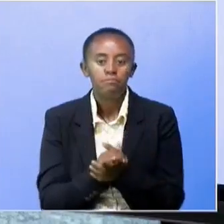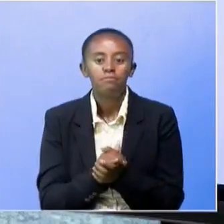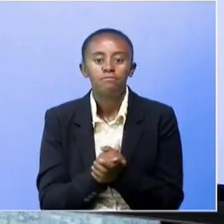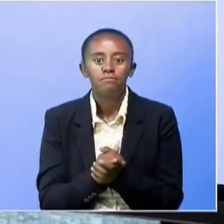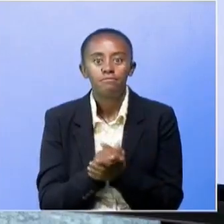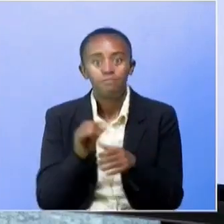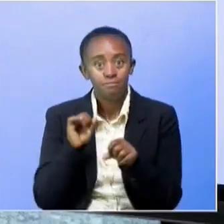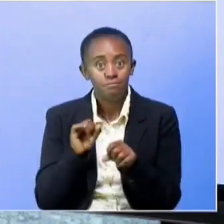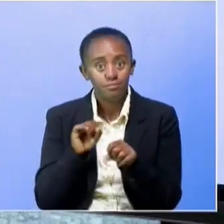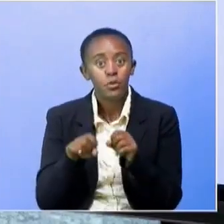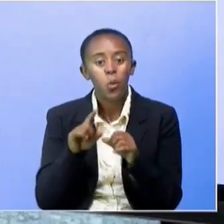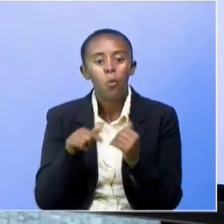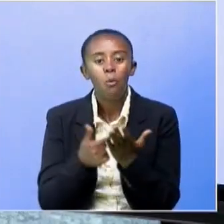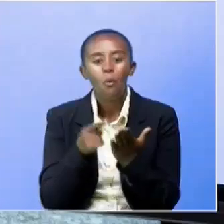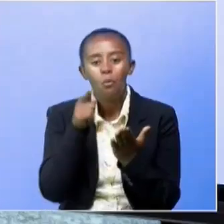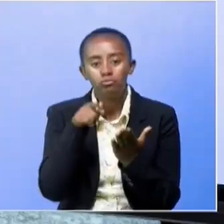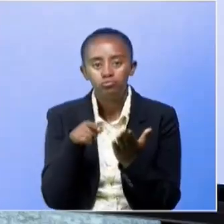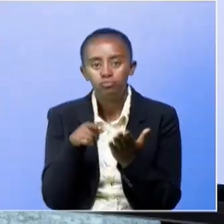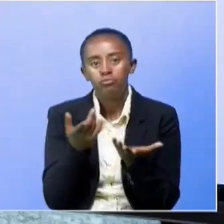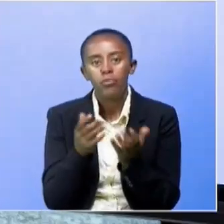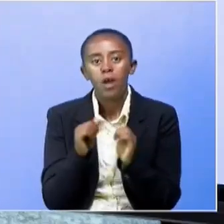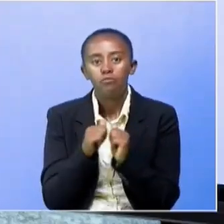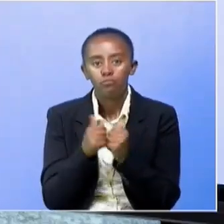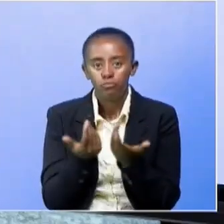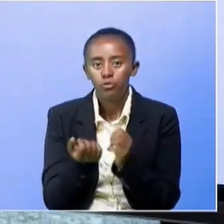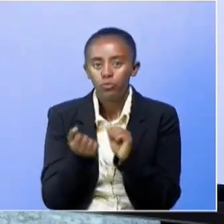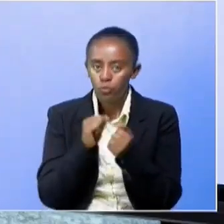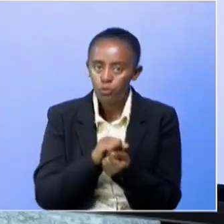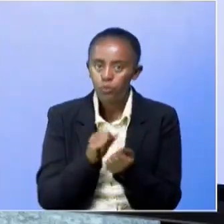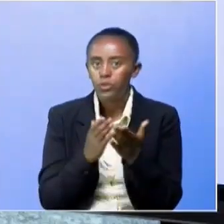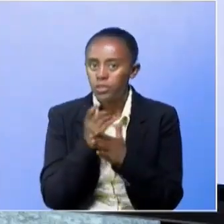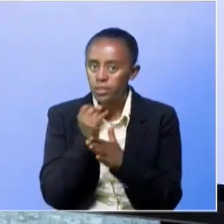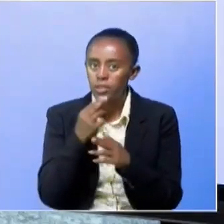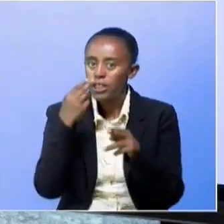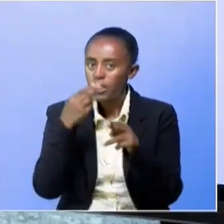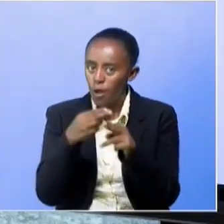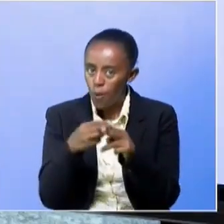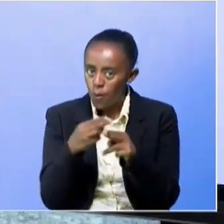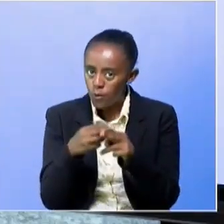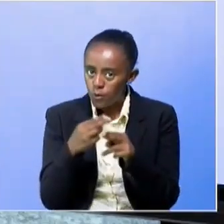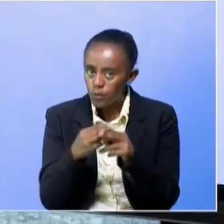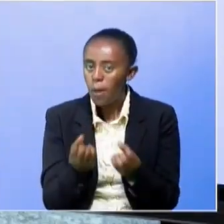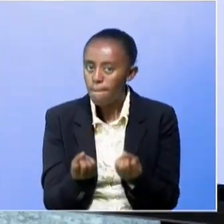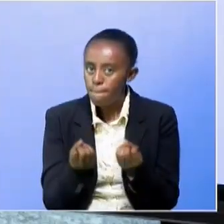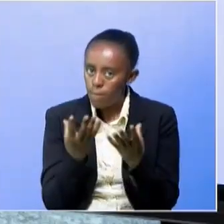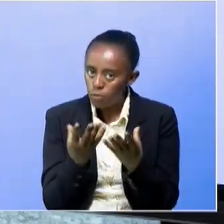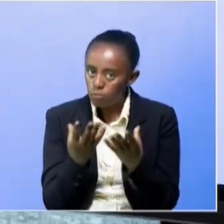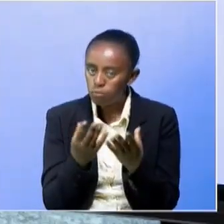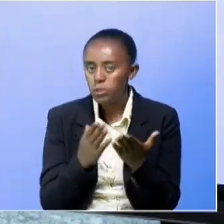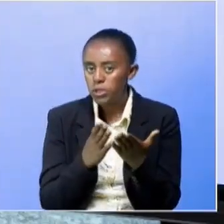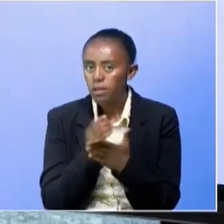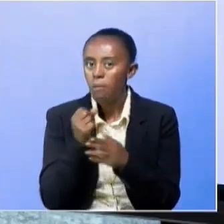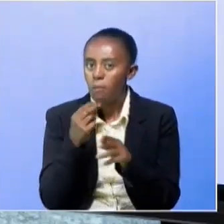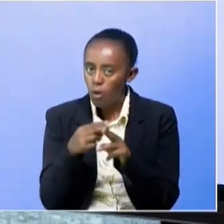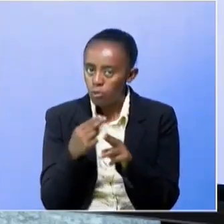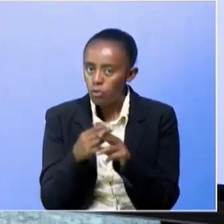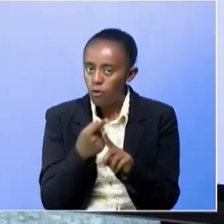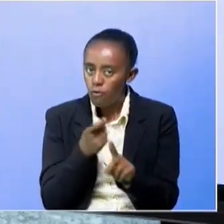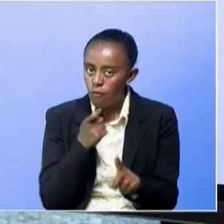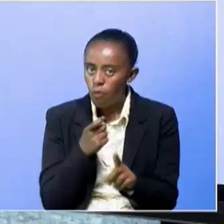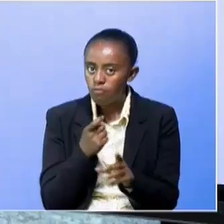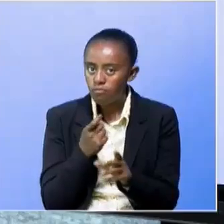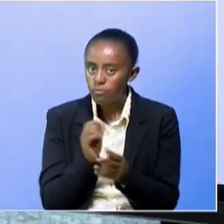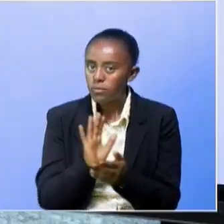So this is how we change some nouns, pluralize some nouns from